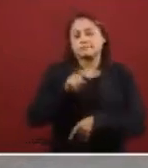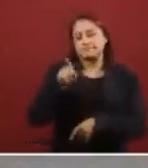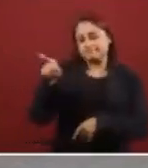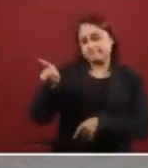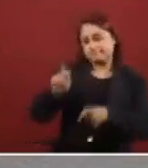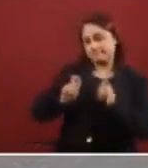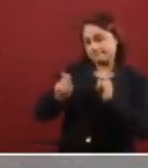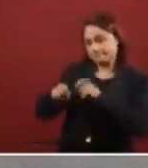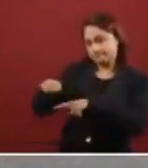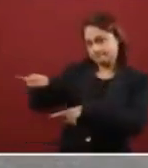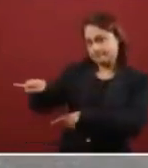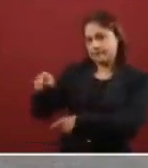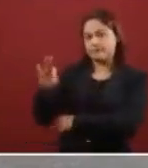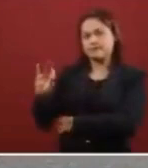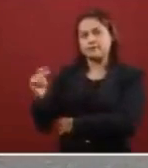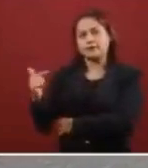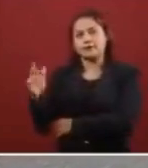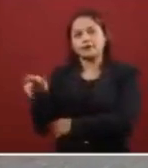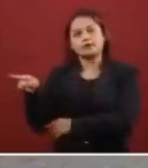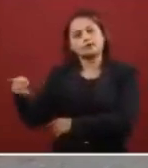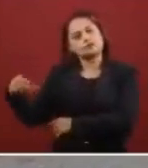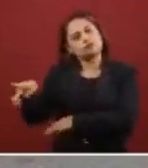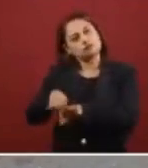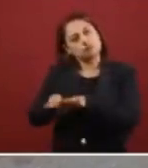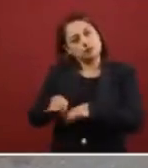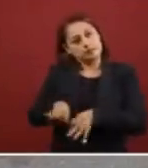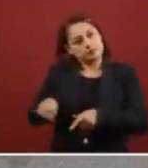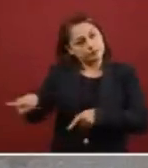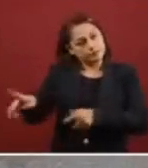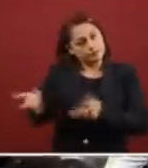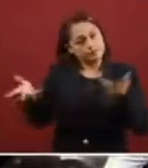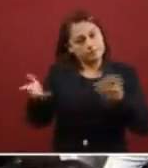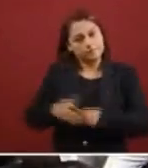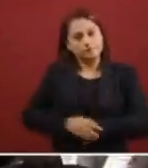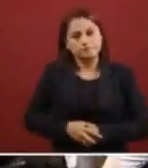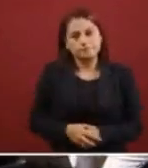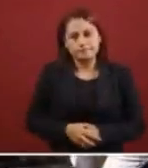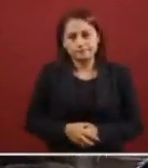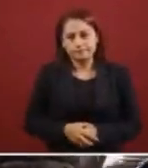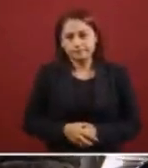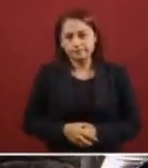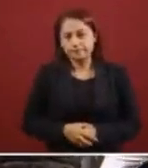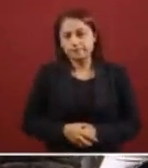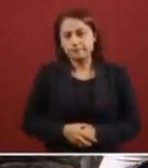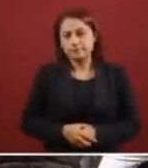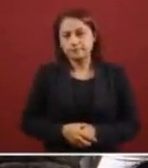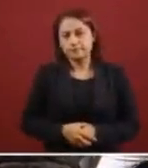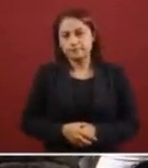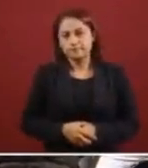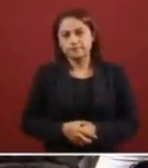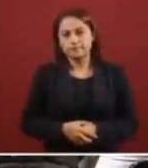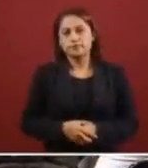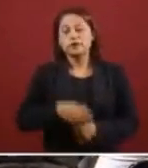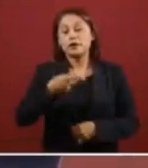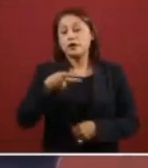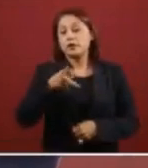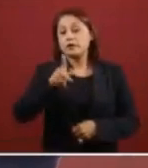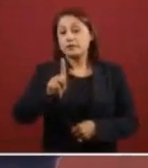attorney is dealing with where Lozoya is. Pero también But also, we